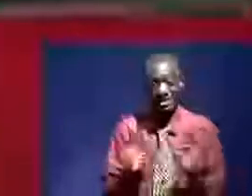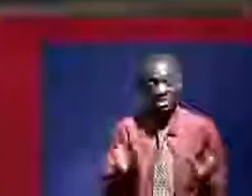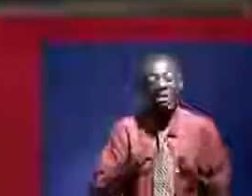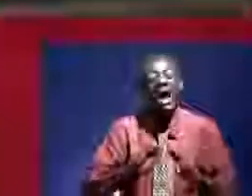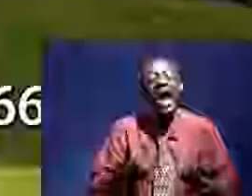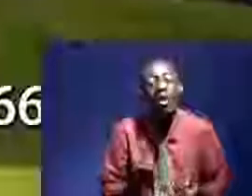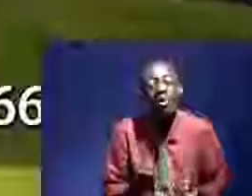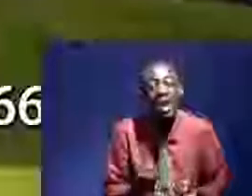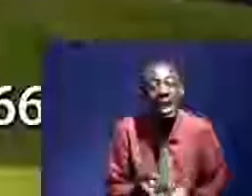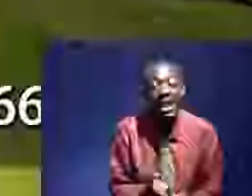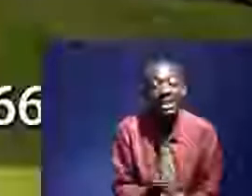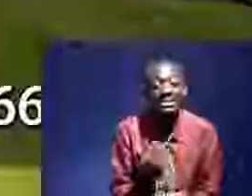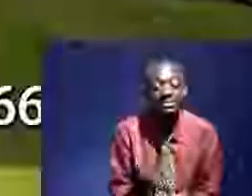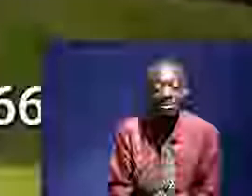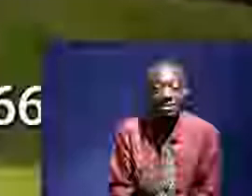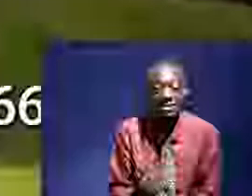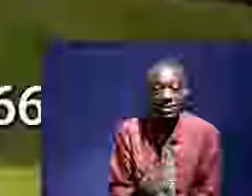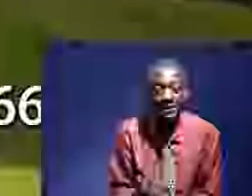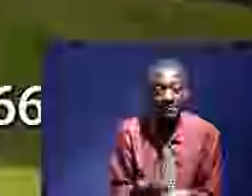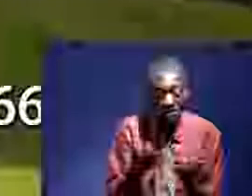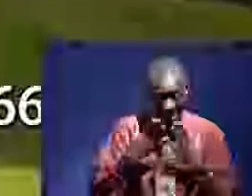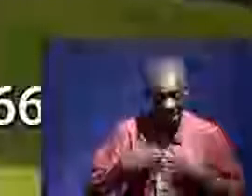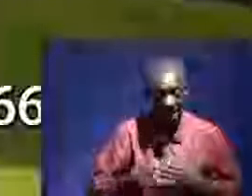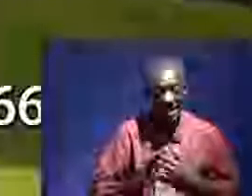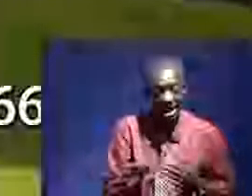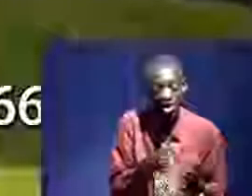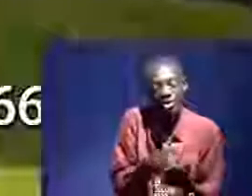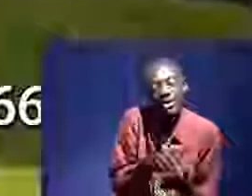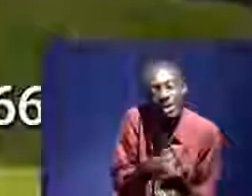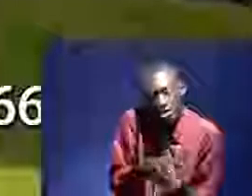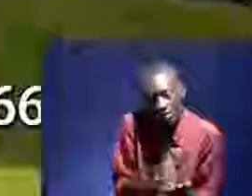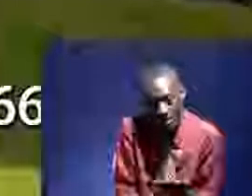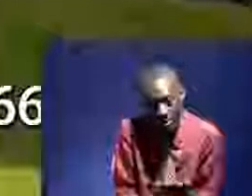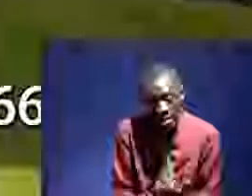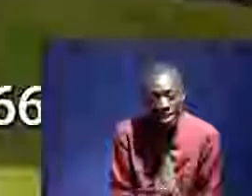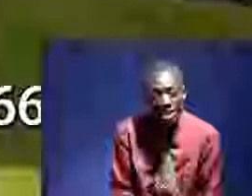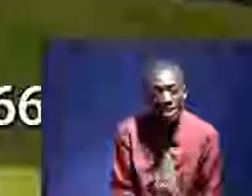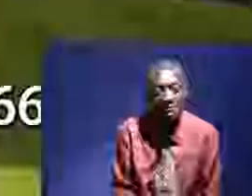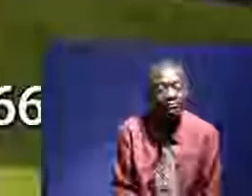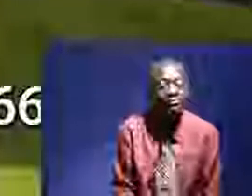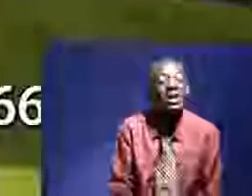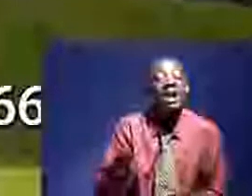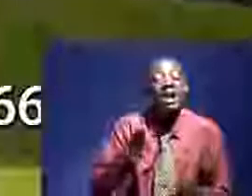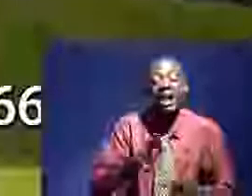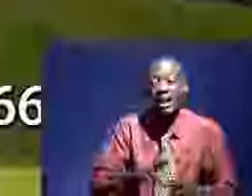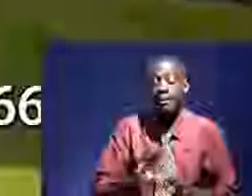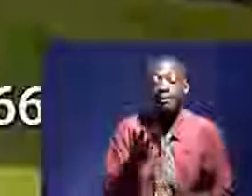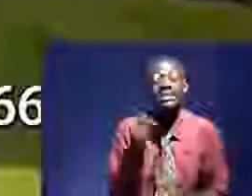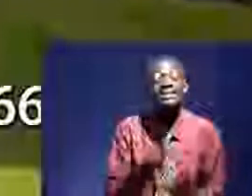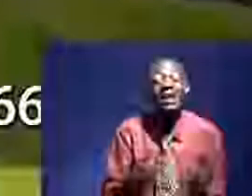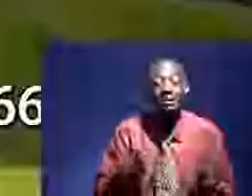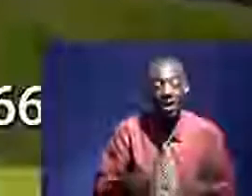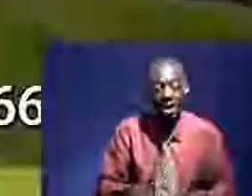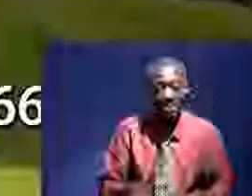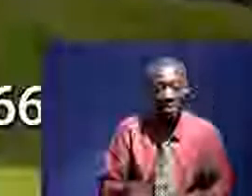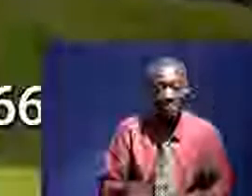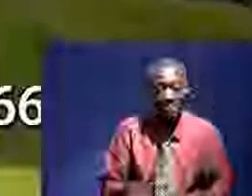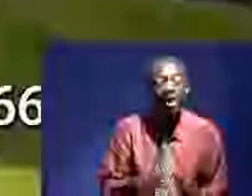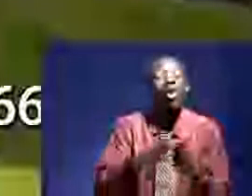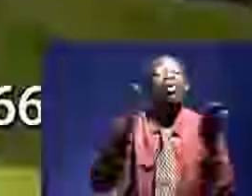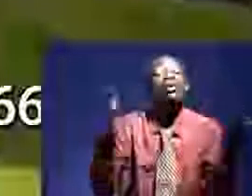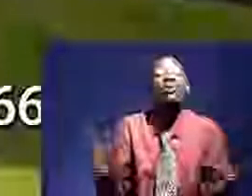ikasababisha afya ikadorora. So life in the open air is good for our body and our mind. Kwa hiyo maisha kama hapa hivi kwenye wazi namna